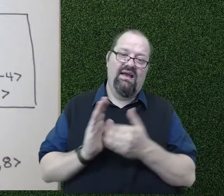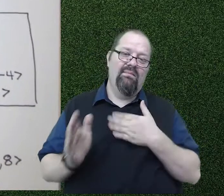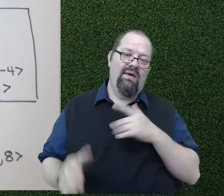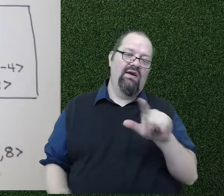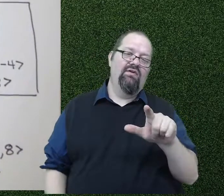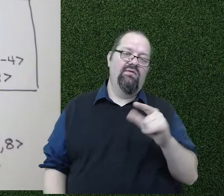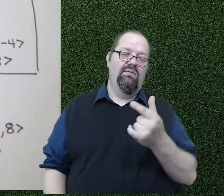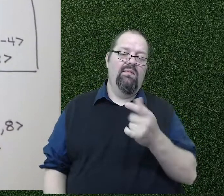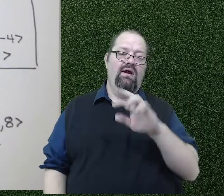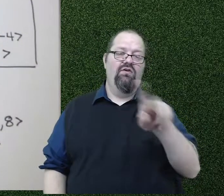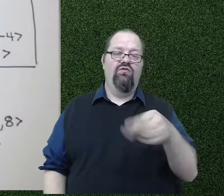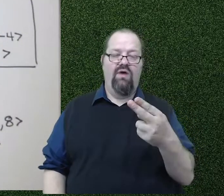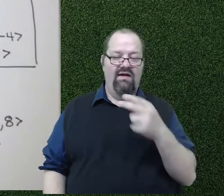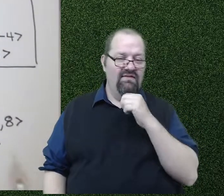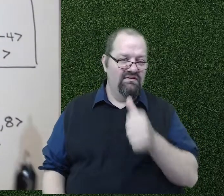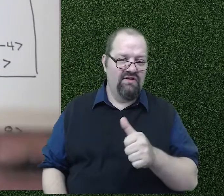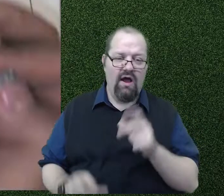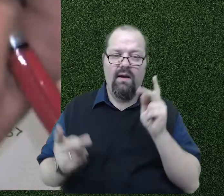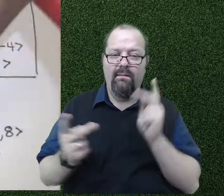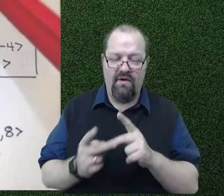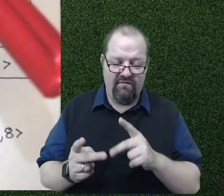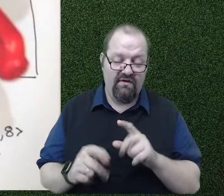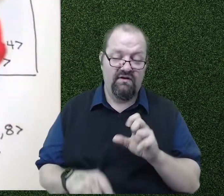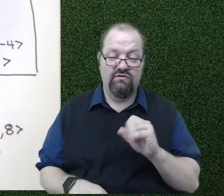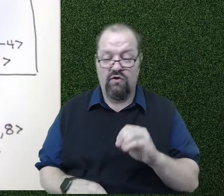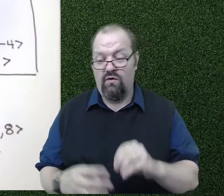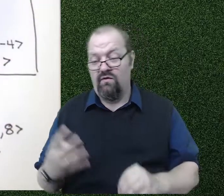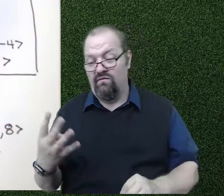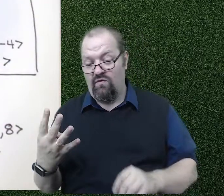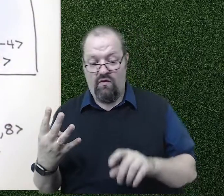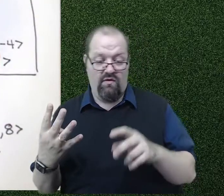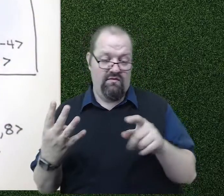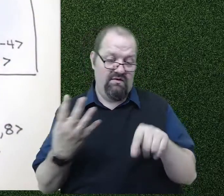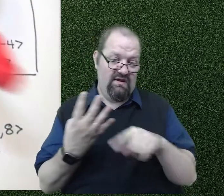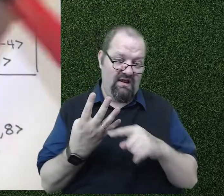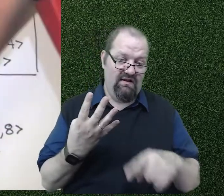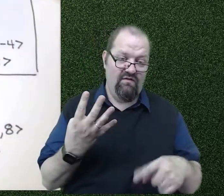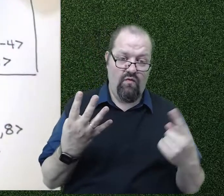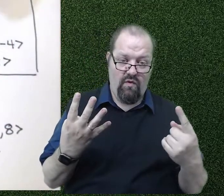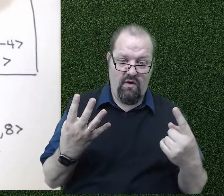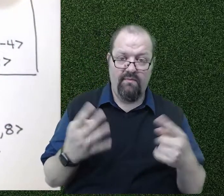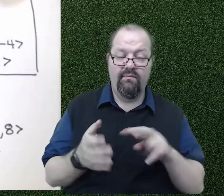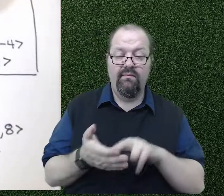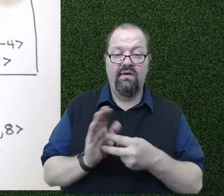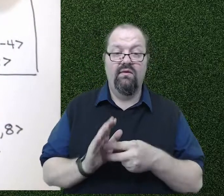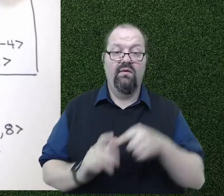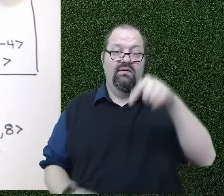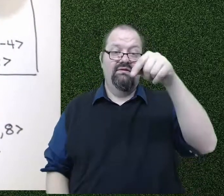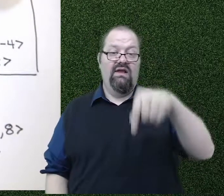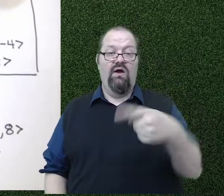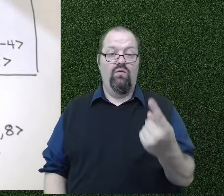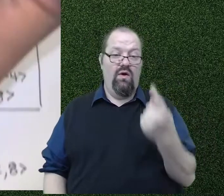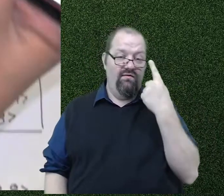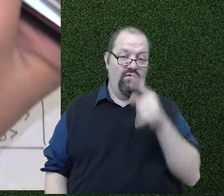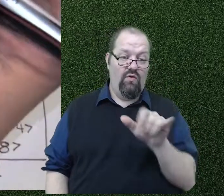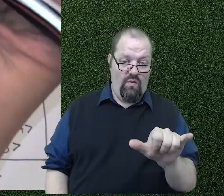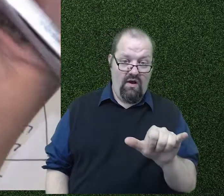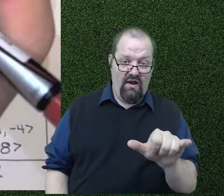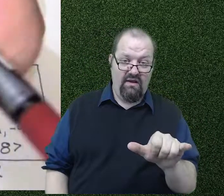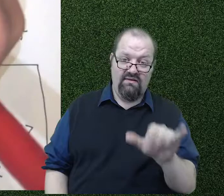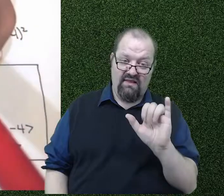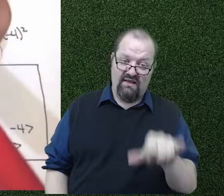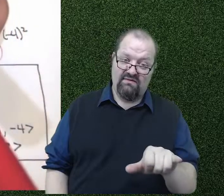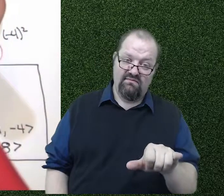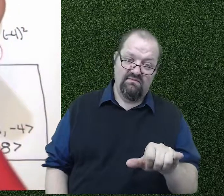perfect. So 4, negative 1. That means we go down 1 unit in the x, or down 1 unit in the y direction. That's what the negative 1